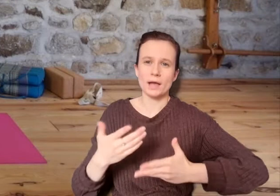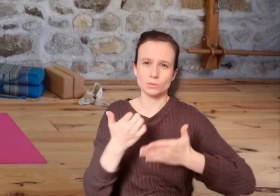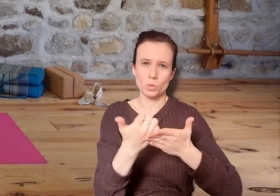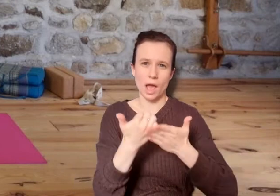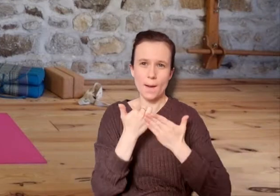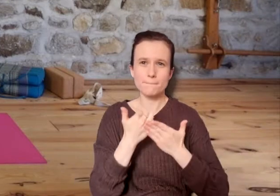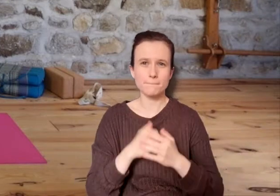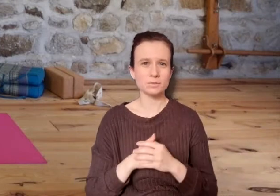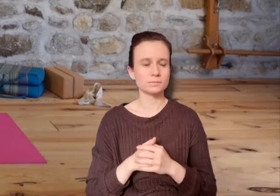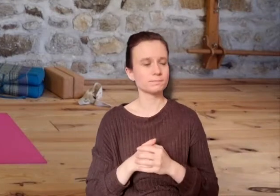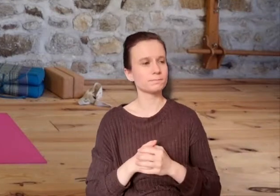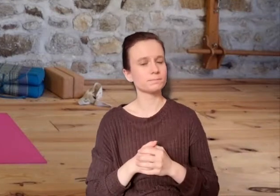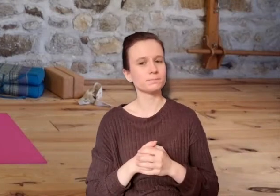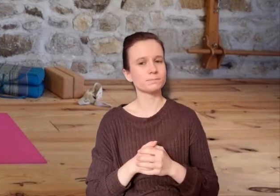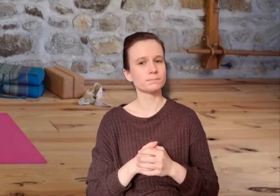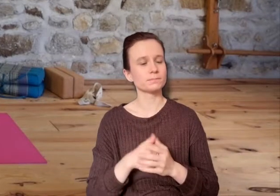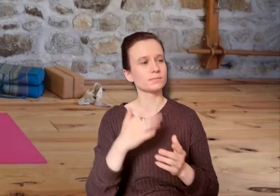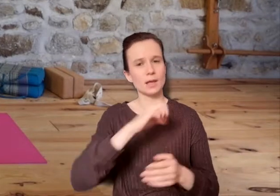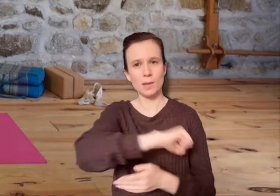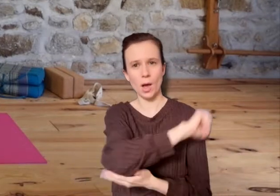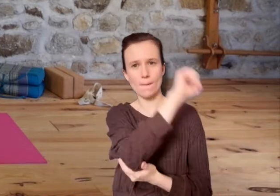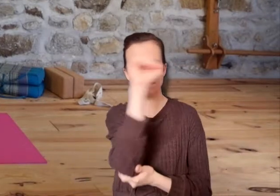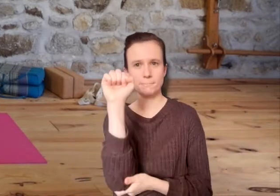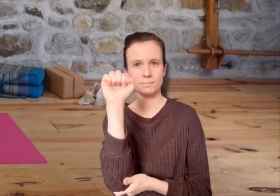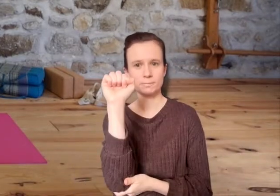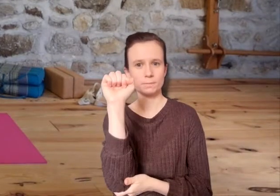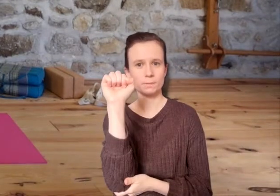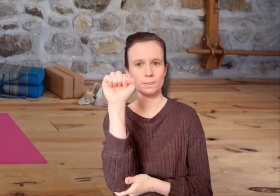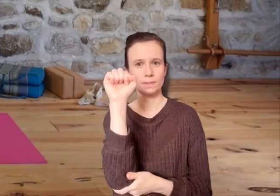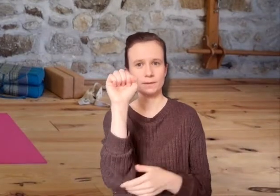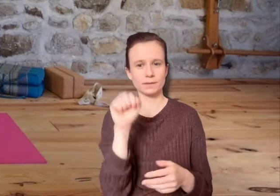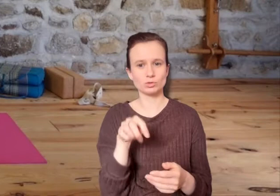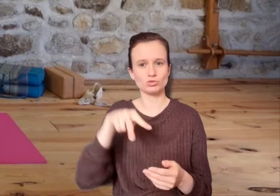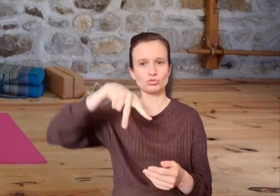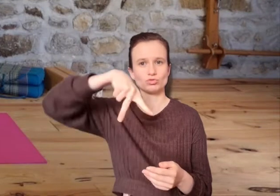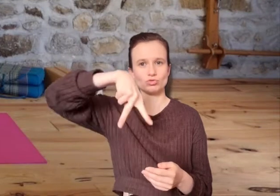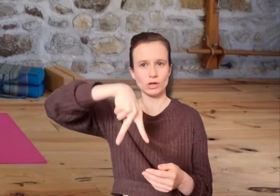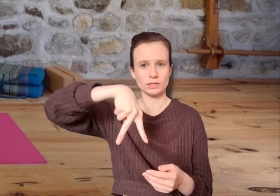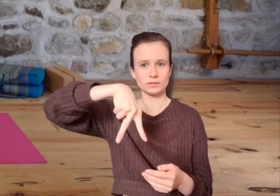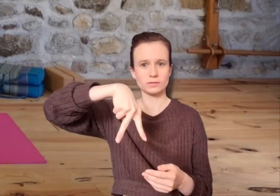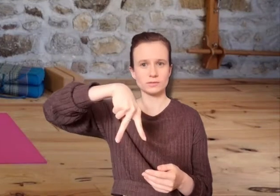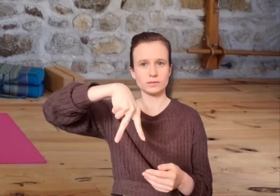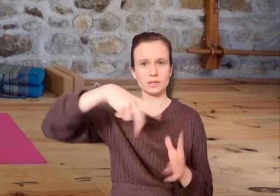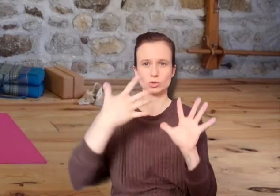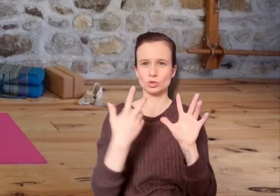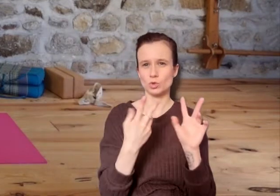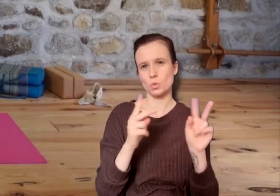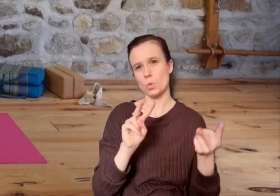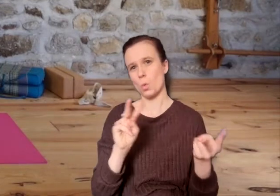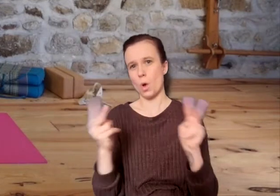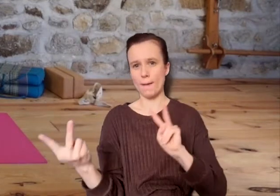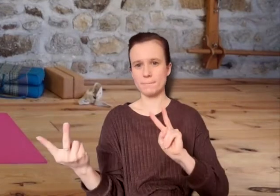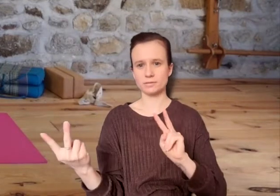Keeping those legs where they are, we're going to bring the body back up into place. Then straighten that right leg, and we're going to swap sides.